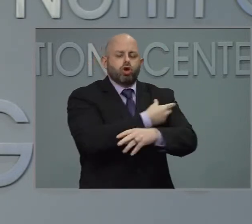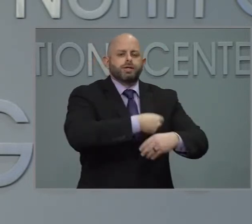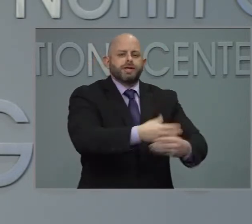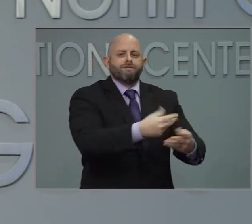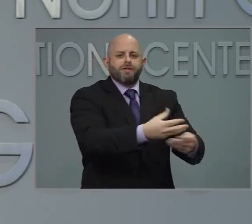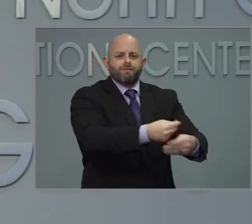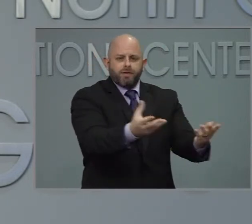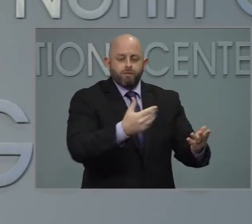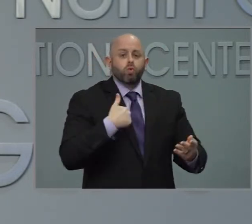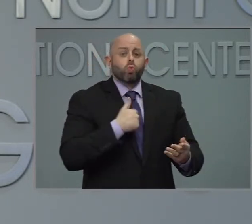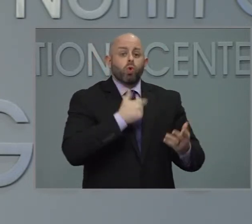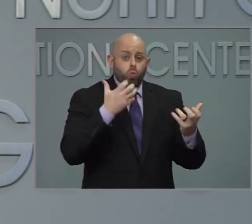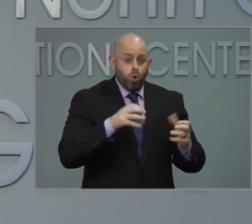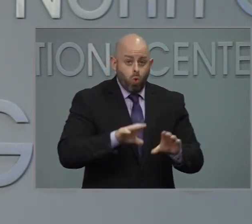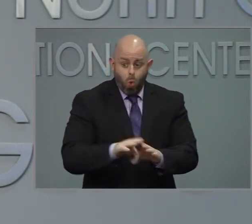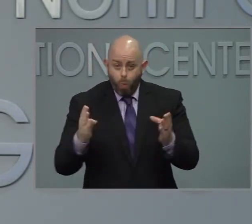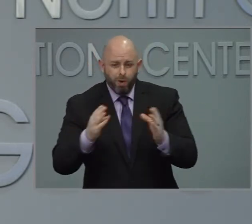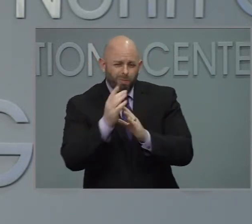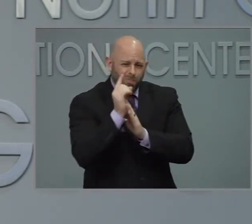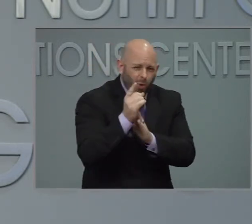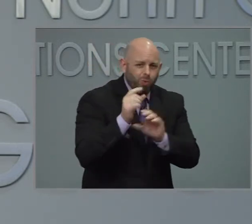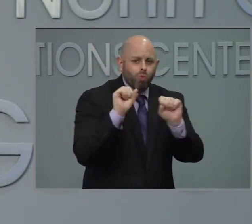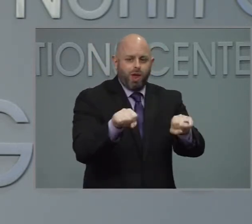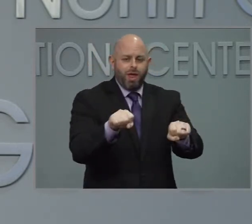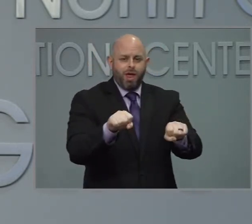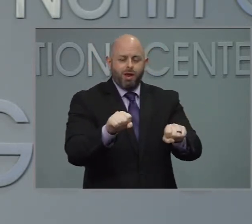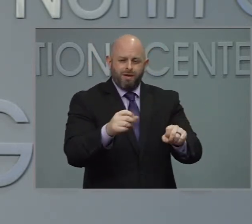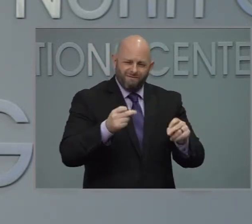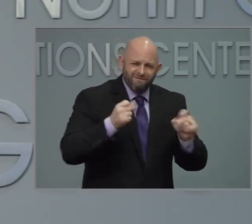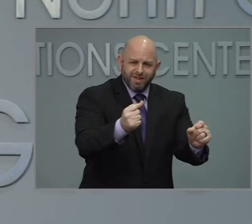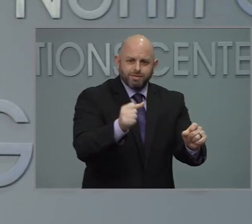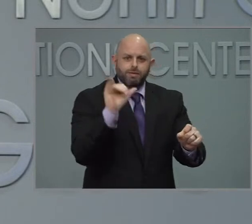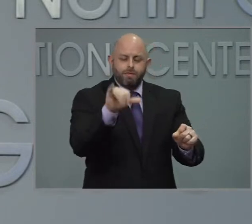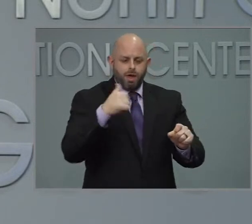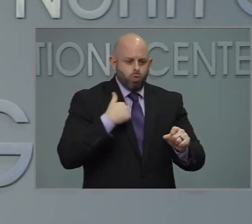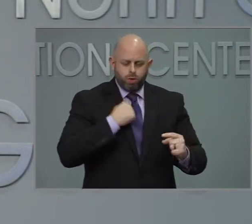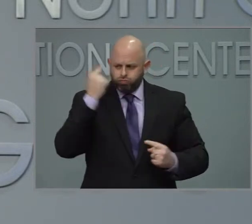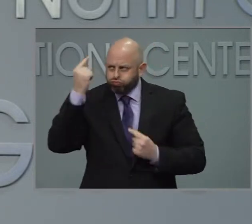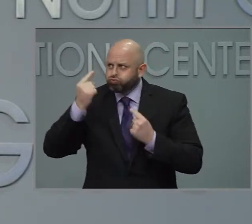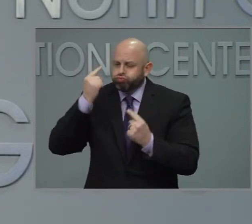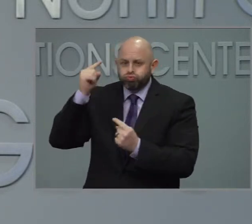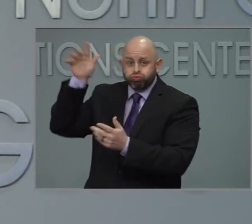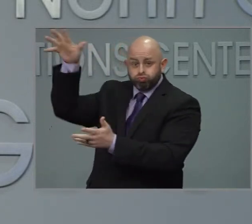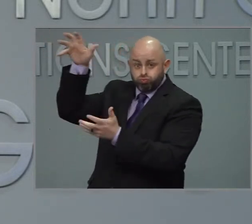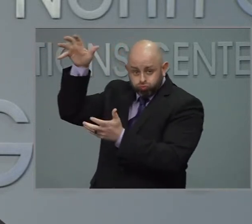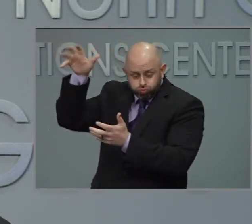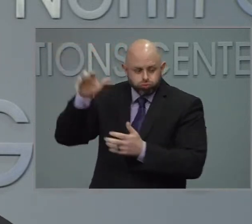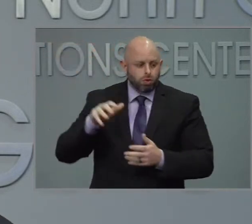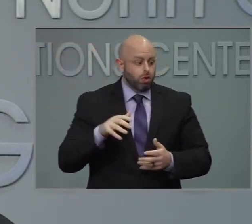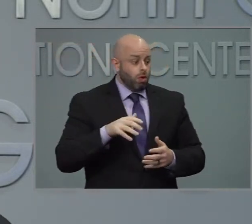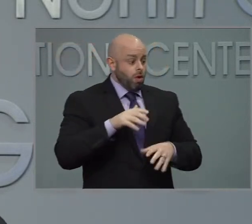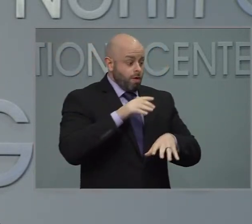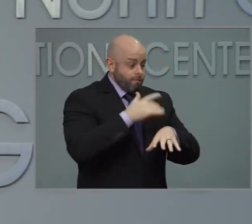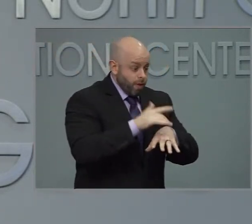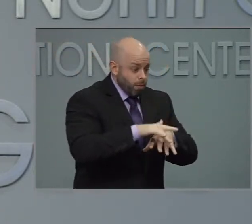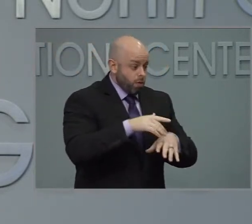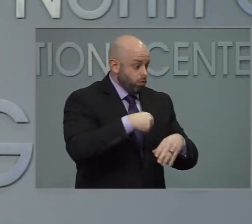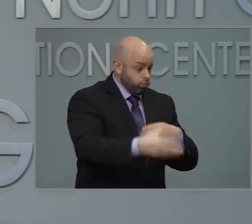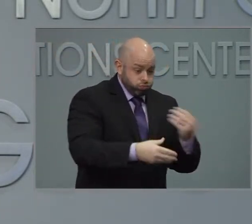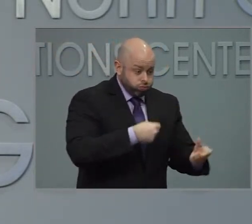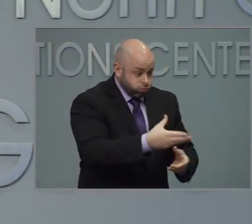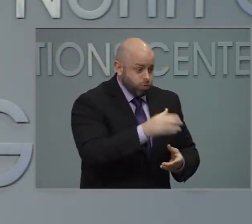provide openings as soon as we possibly can, and we take all of that into account. But I'll let Dr. Cohen address that specifically.